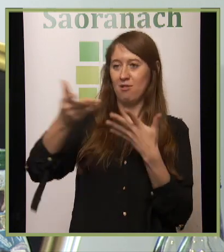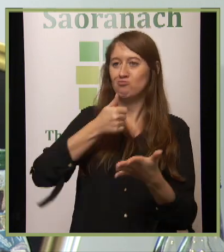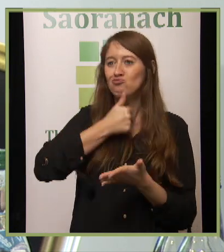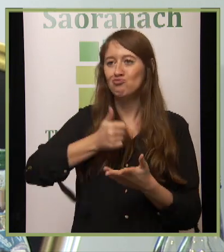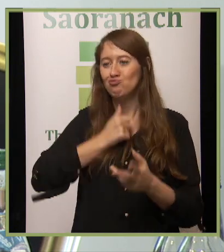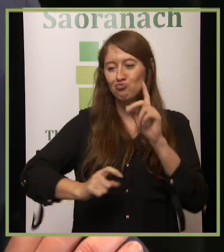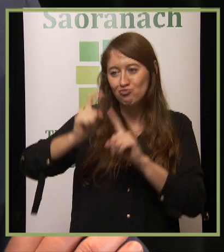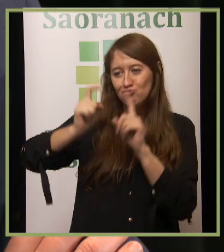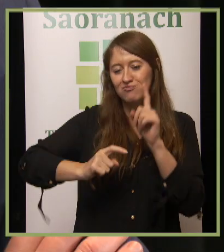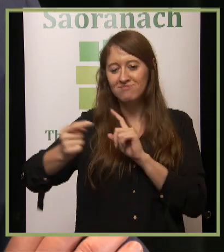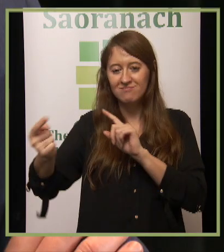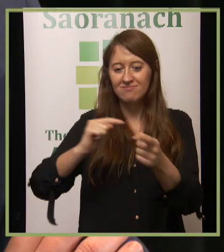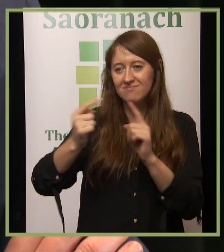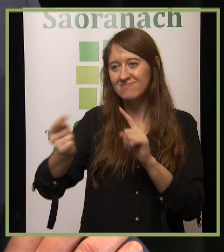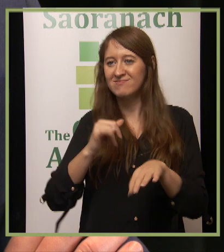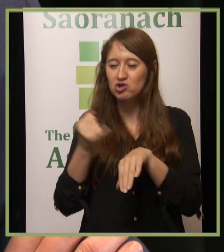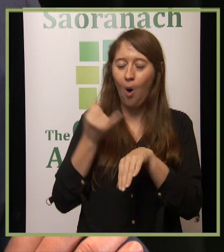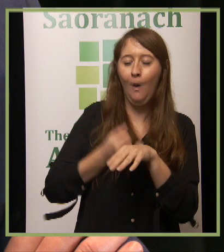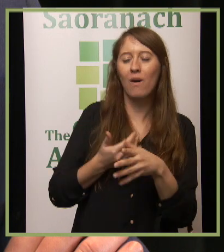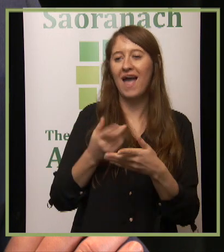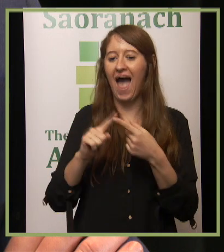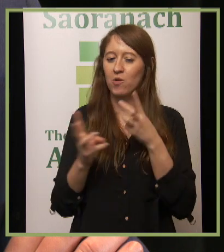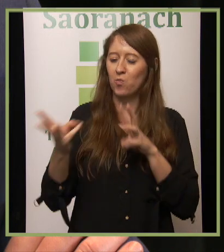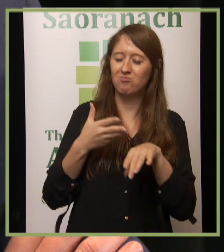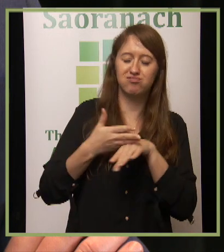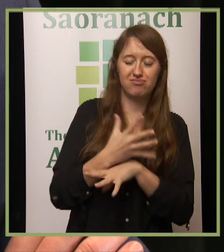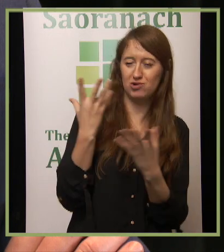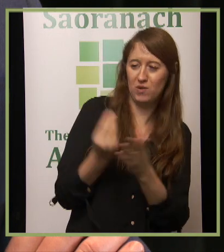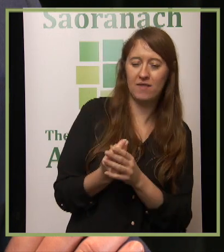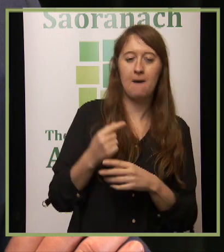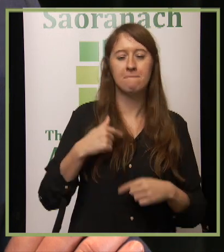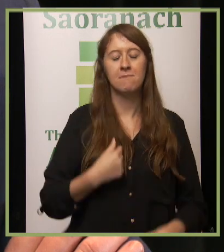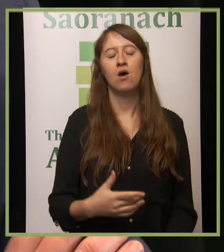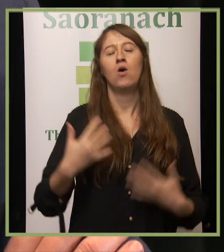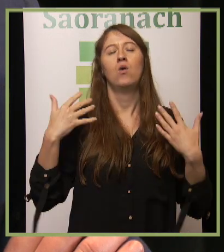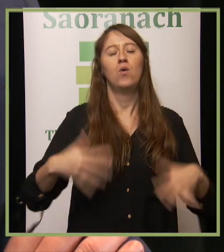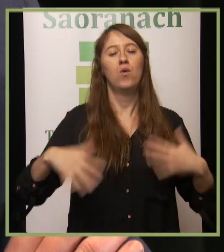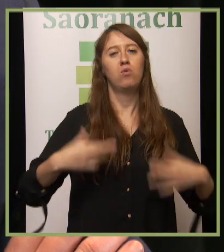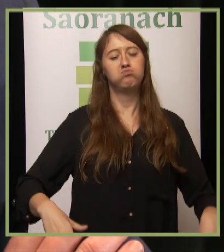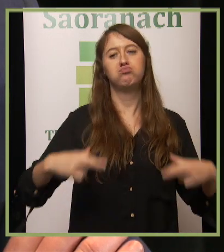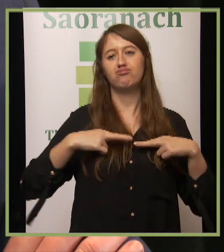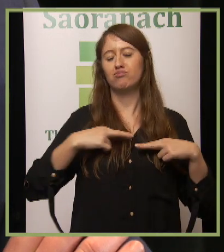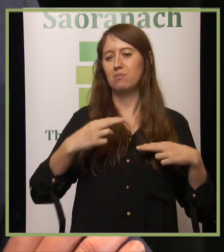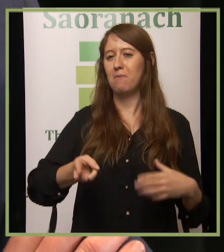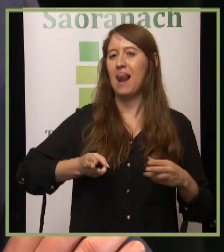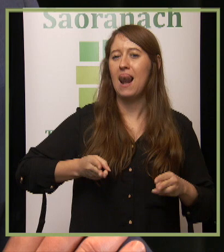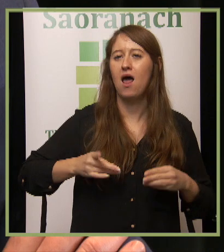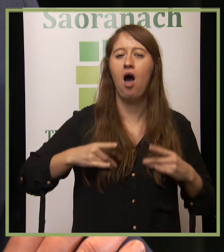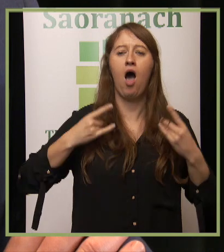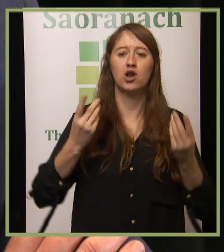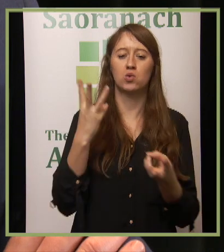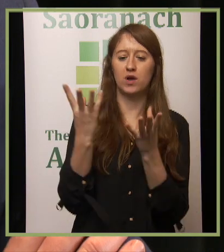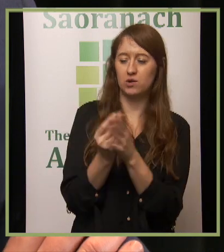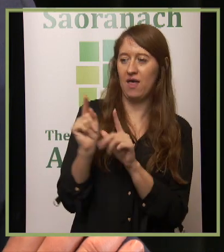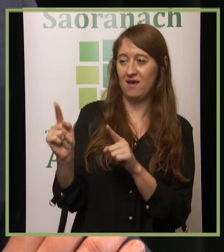and joking and working on this. And it's been my absolute privilege to work with you, and I'm really hoping that we have an excuse